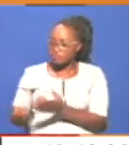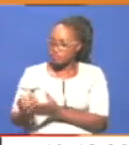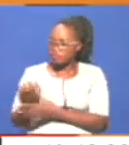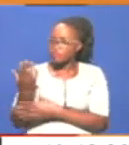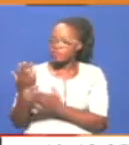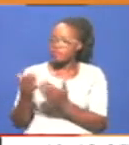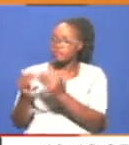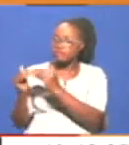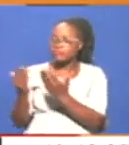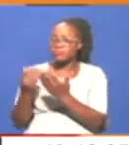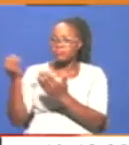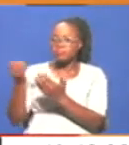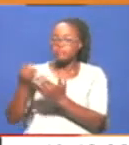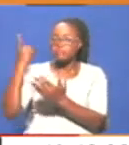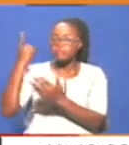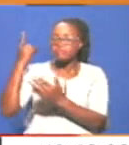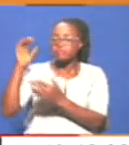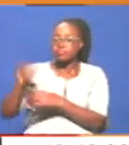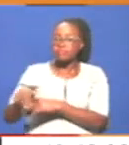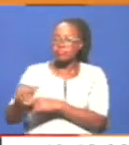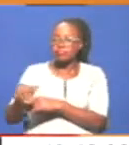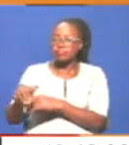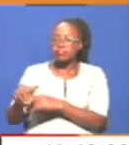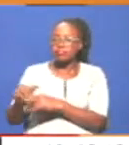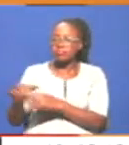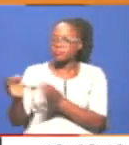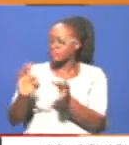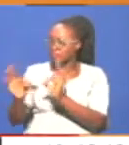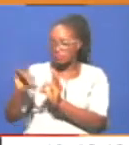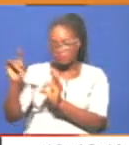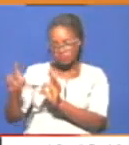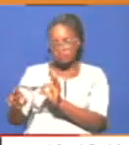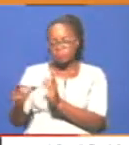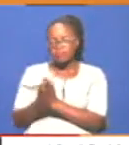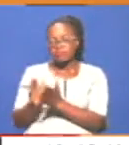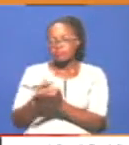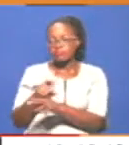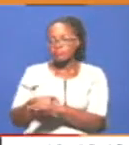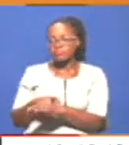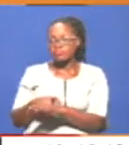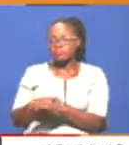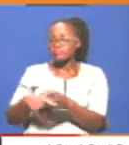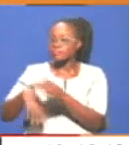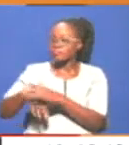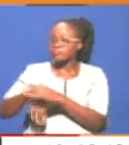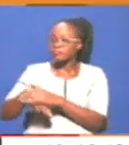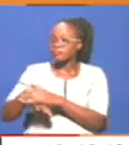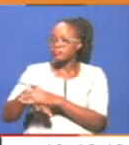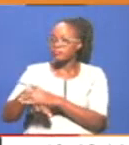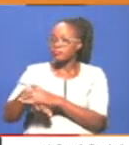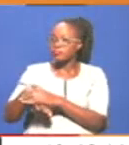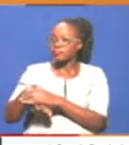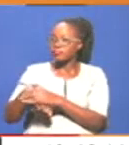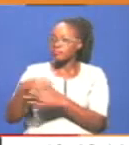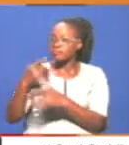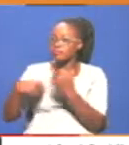where they understand that, look, you have to be fair. And, you know, sometimes in football, there are times when you really want to win